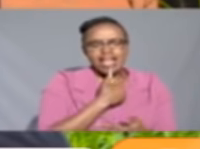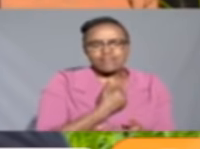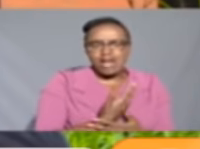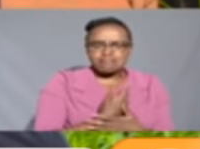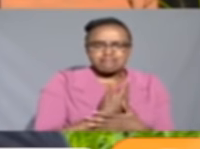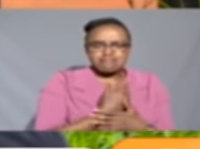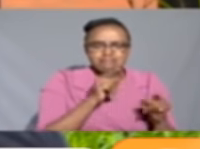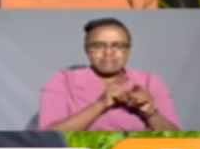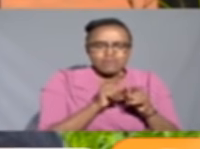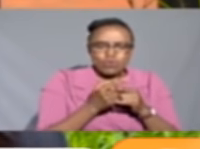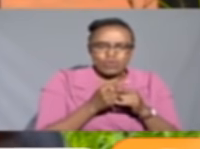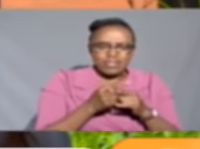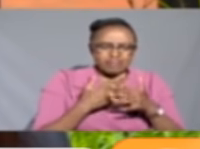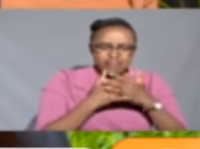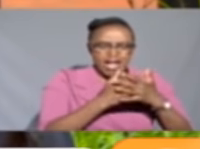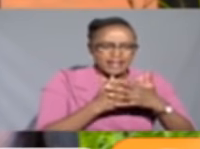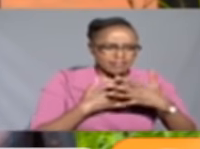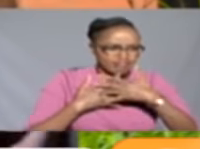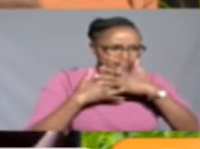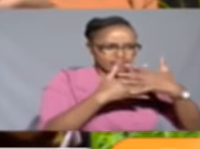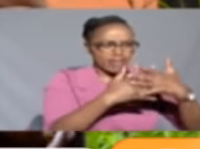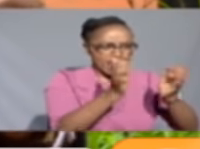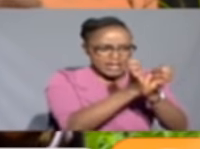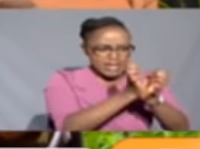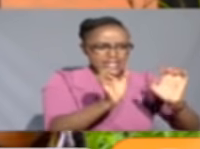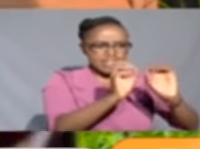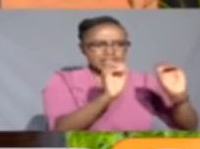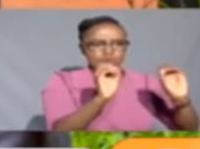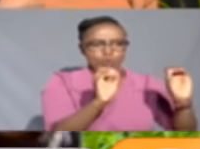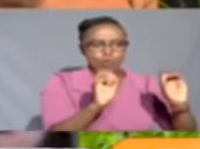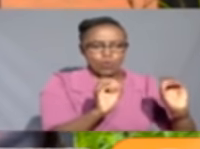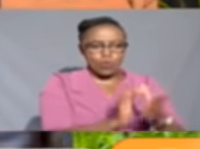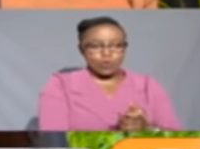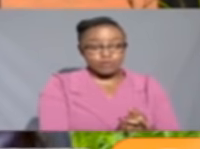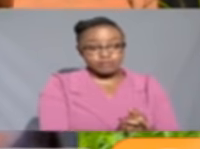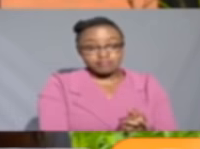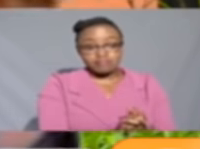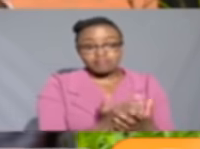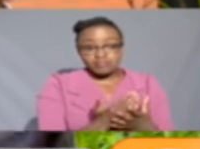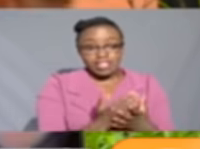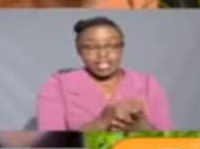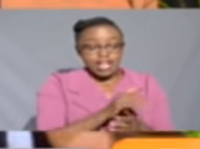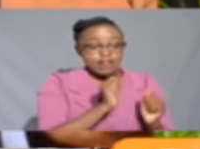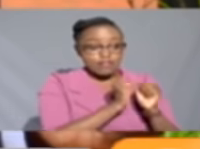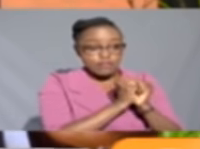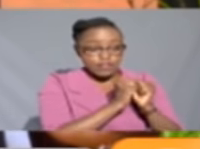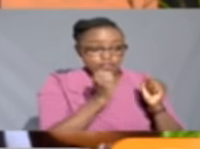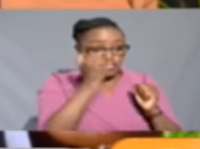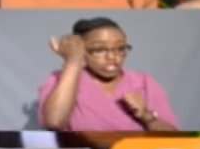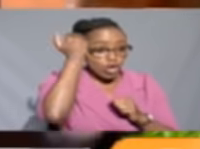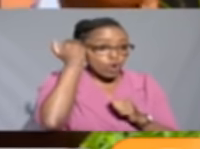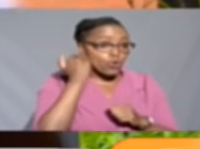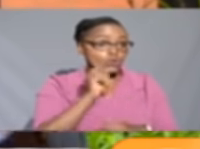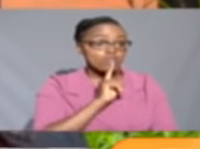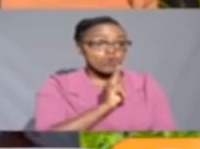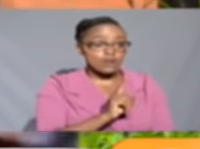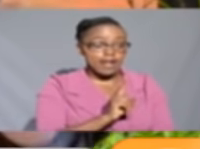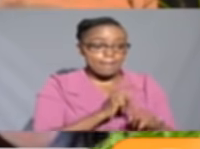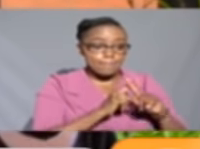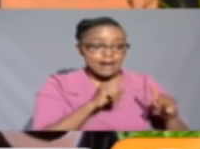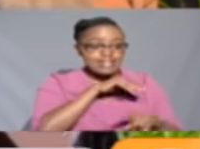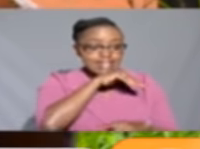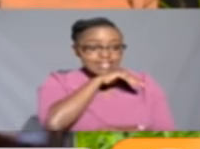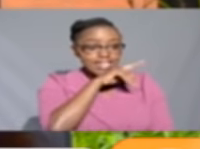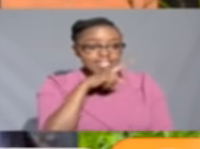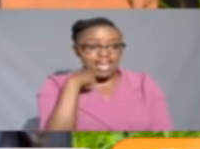detained incommunicado and not released despite 15 court orders? But Raila,